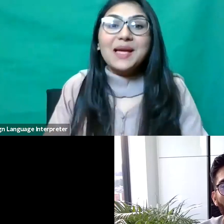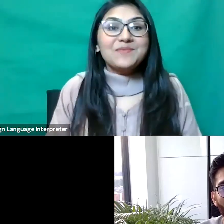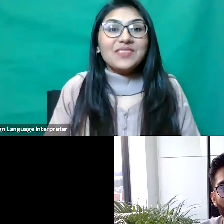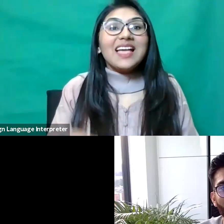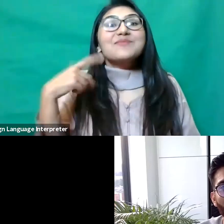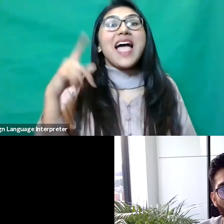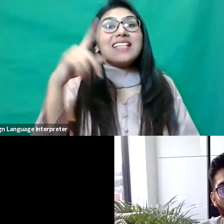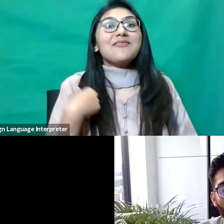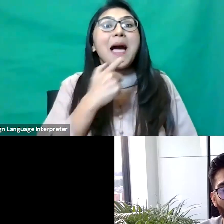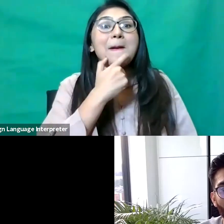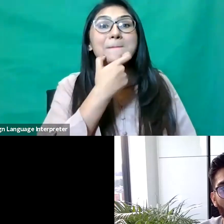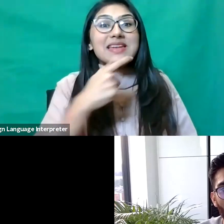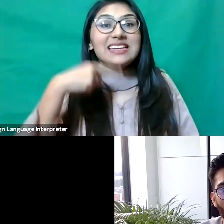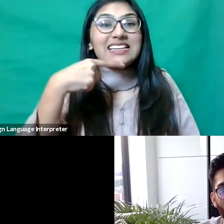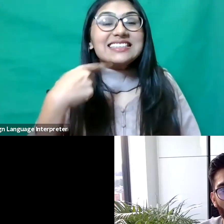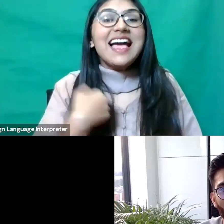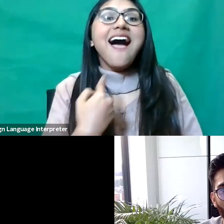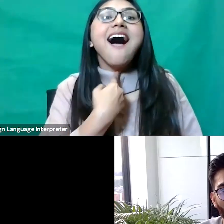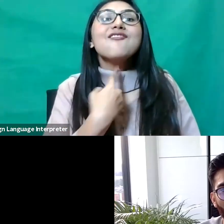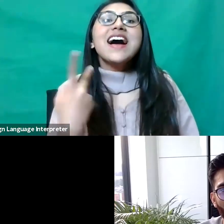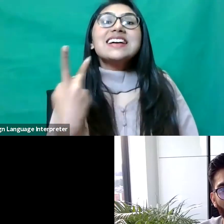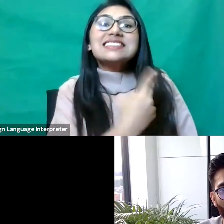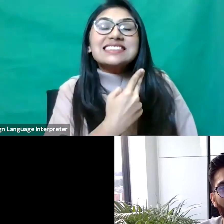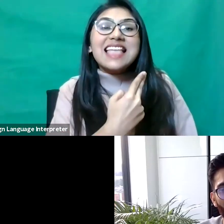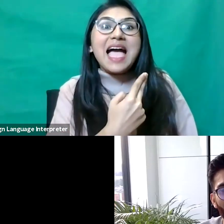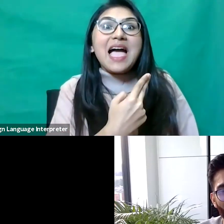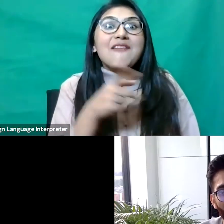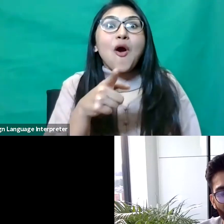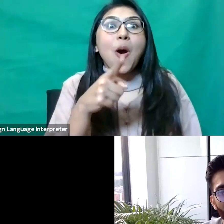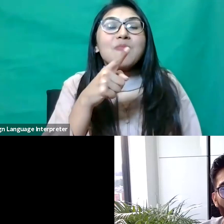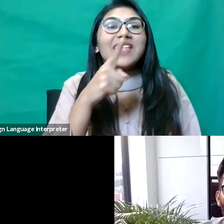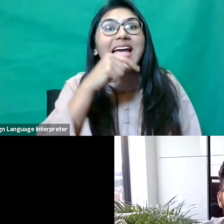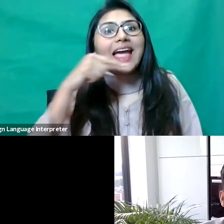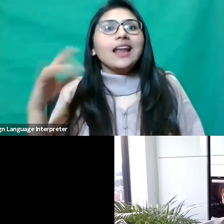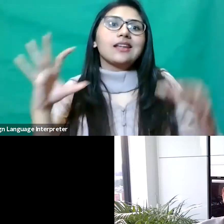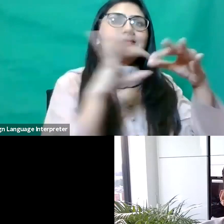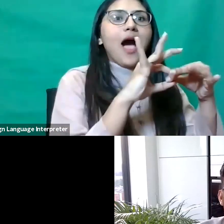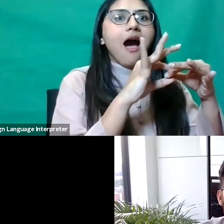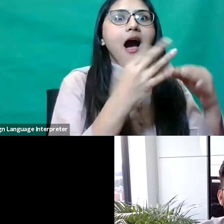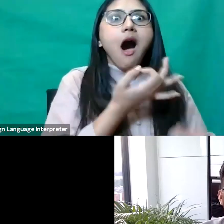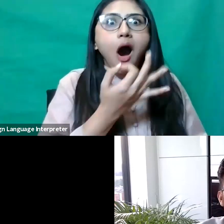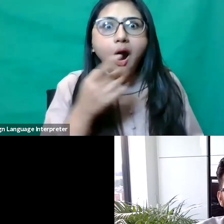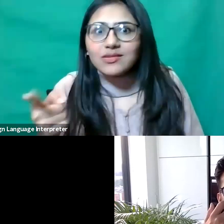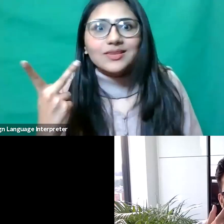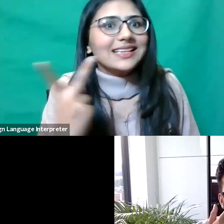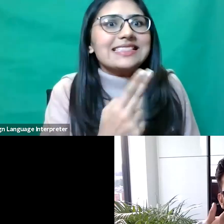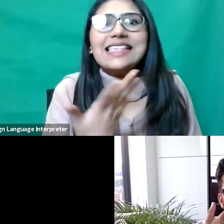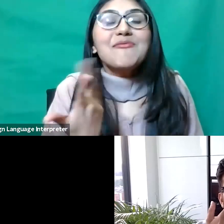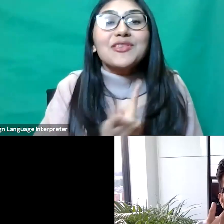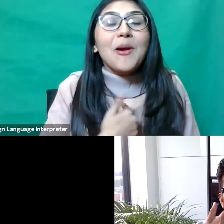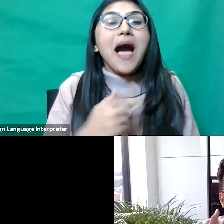British accent, speaking Urdu, it's just, like, you know, it's not the same. And a point